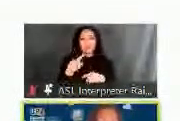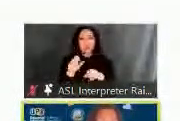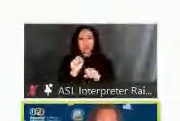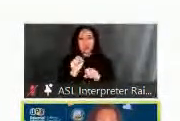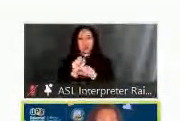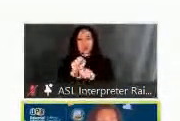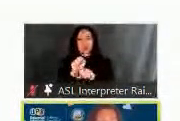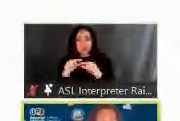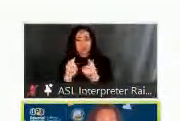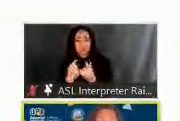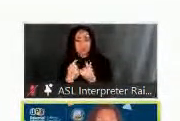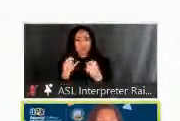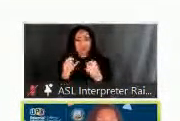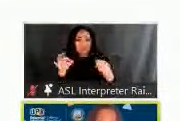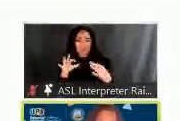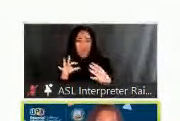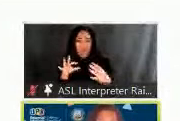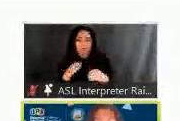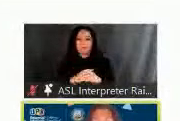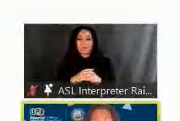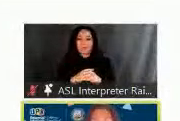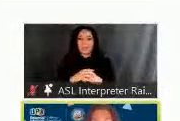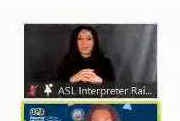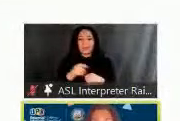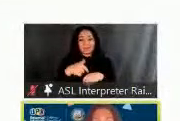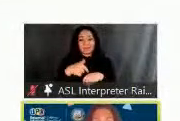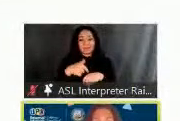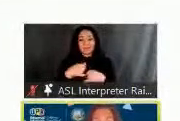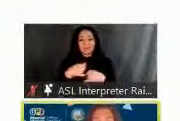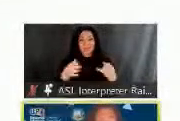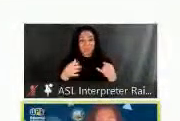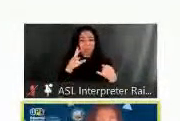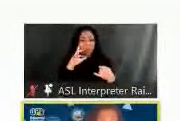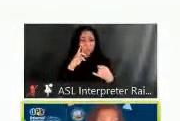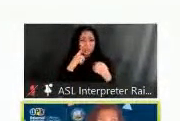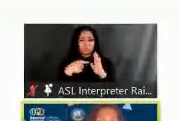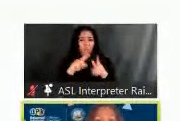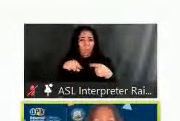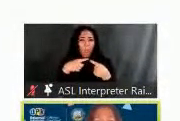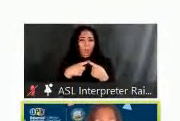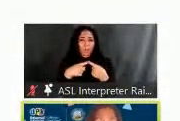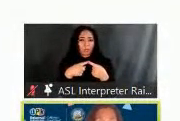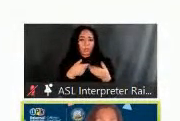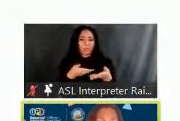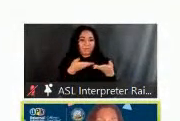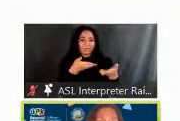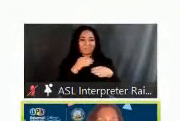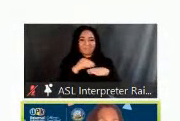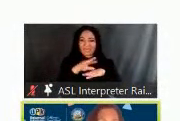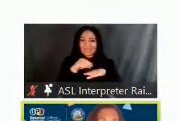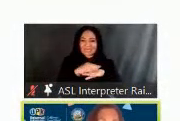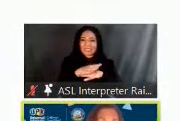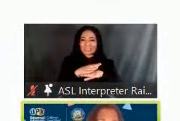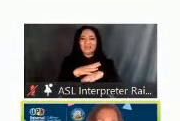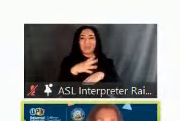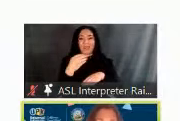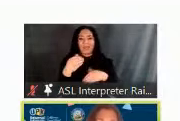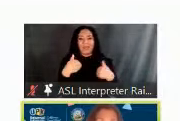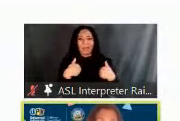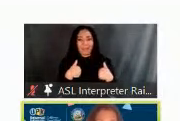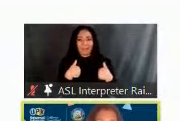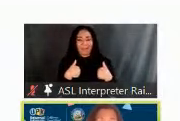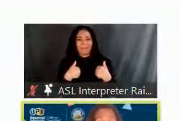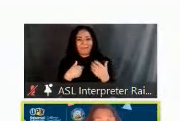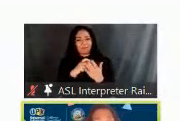will also include when the work group will advise and offer comments on an outline and drafts, and when the public will have an opportunity